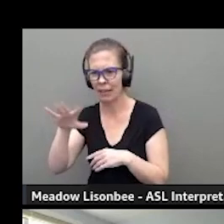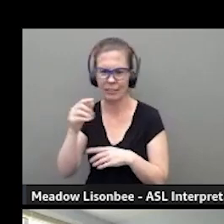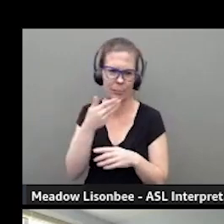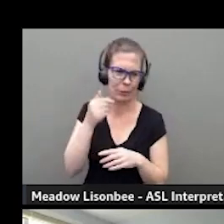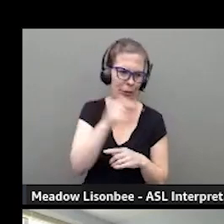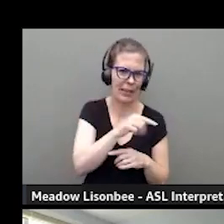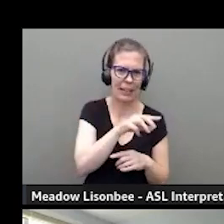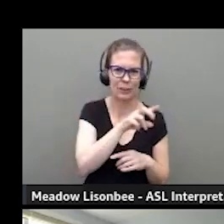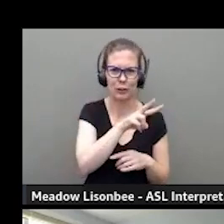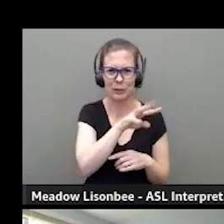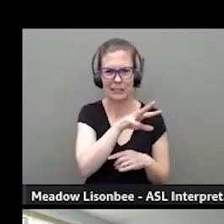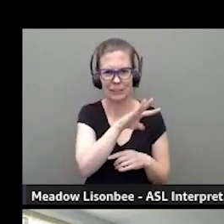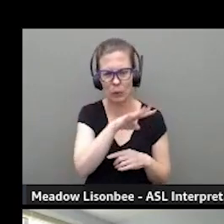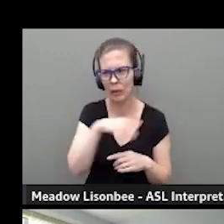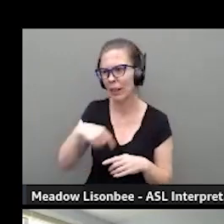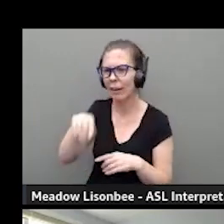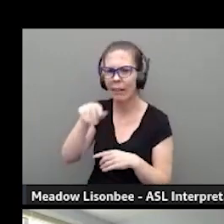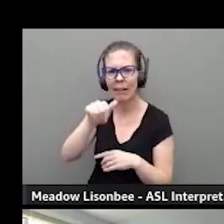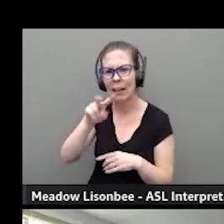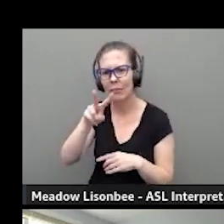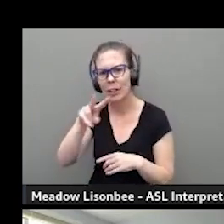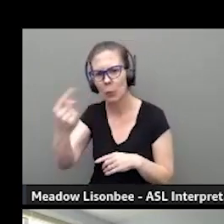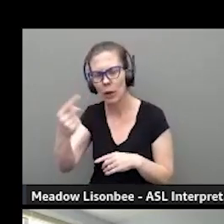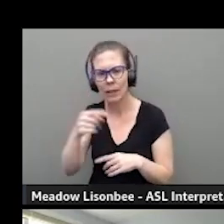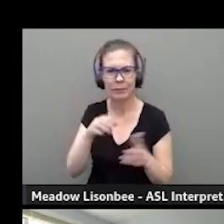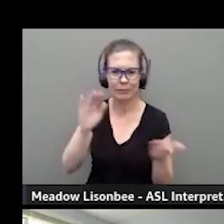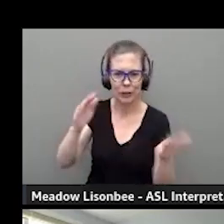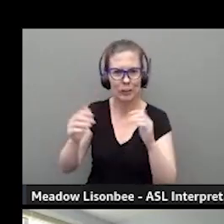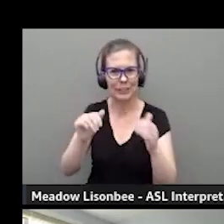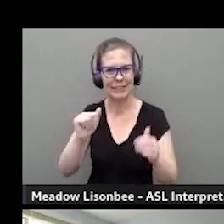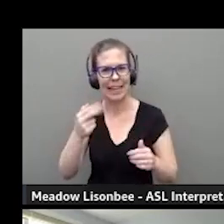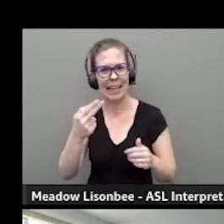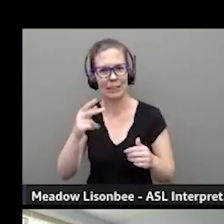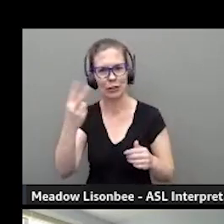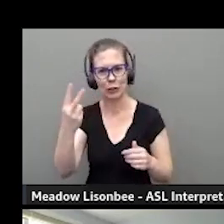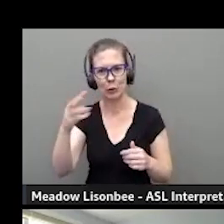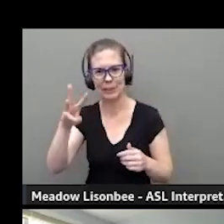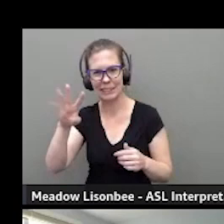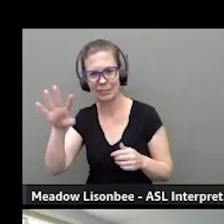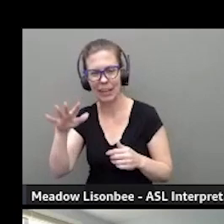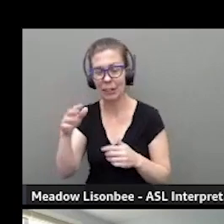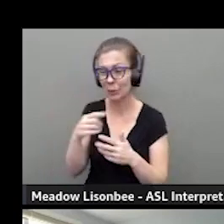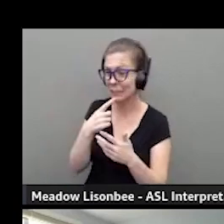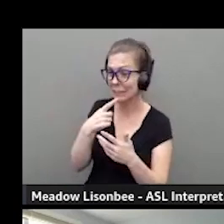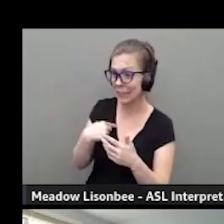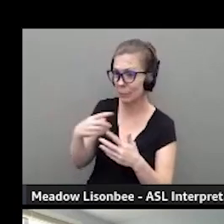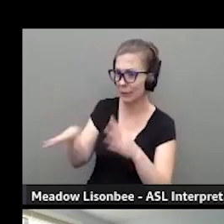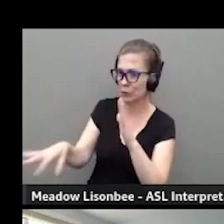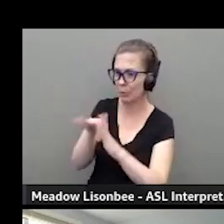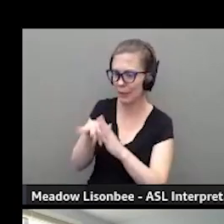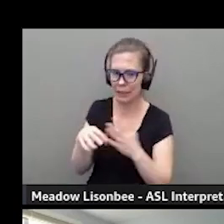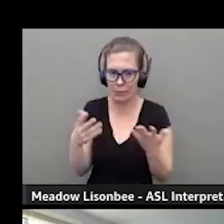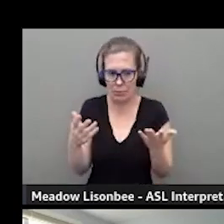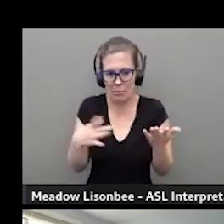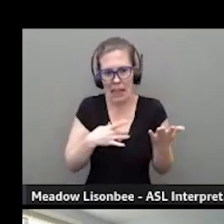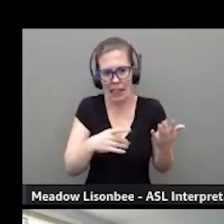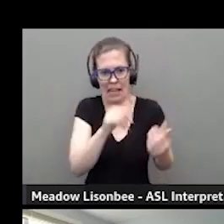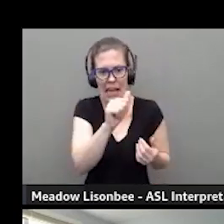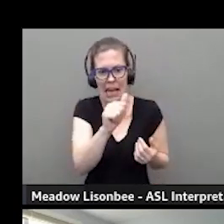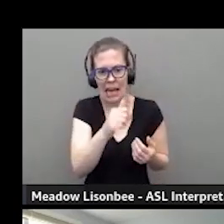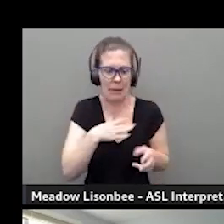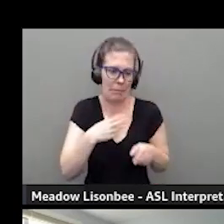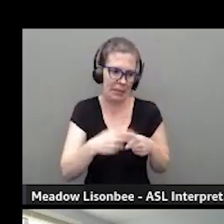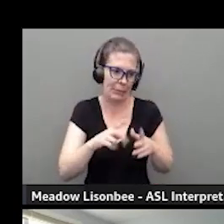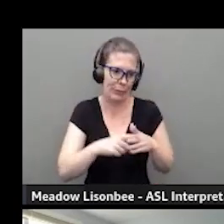is AV1 versus H265? Like, you know, when it asks me to make a choice, you're like, well, I like A, my name starts